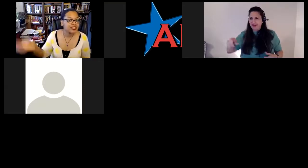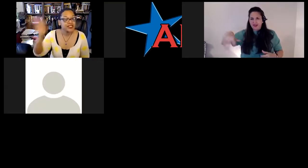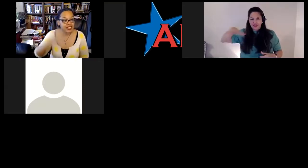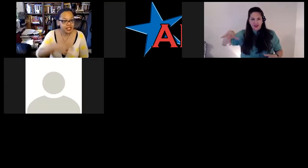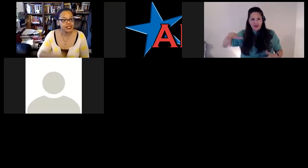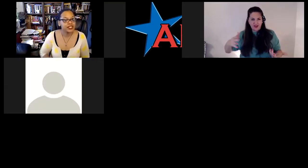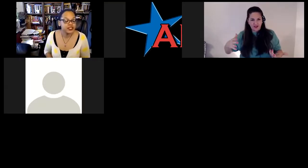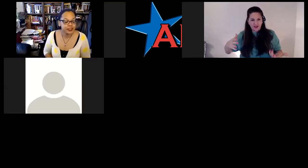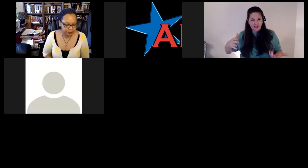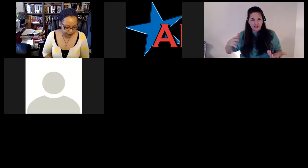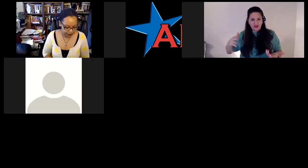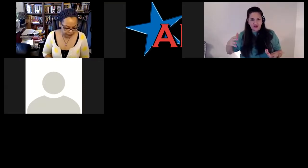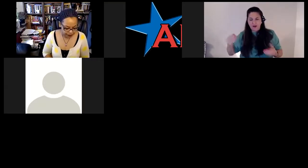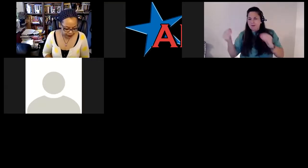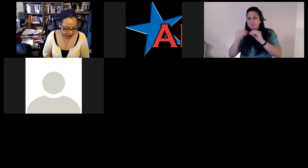and 7 times in the country.